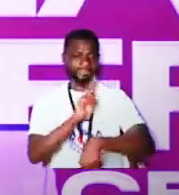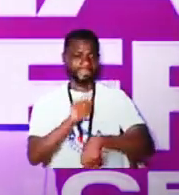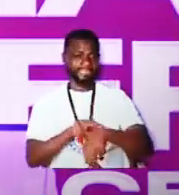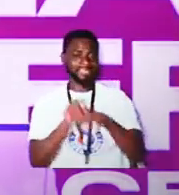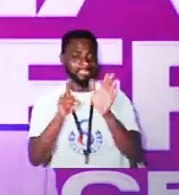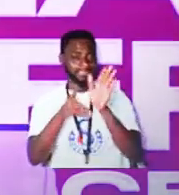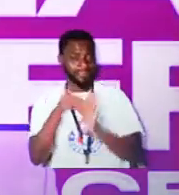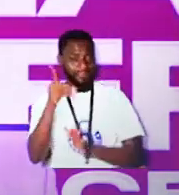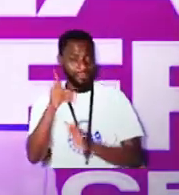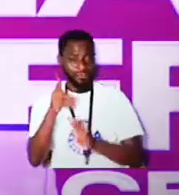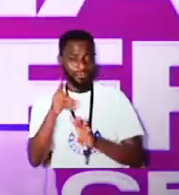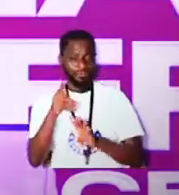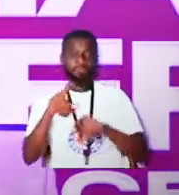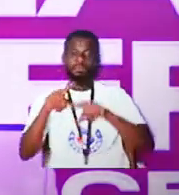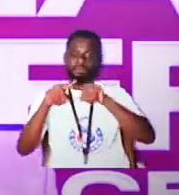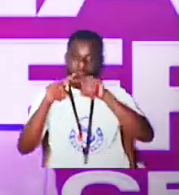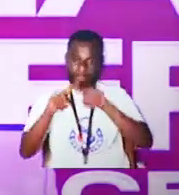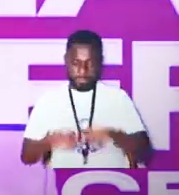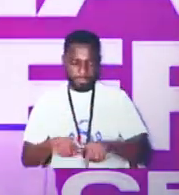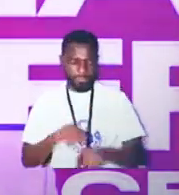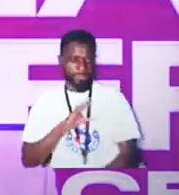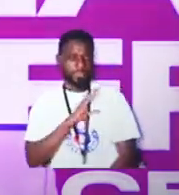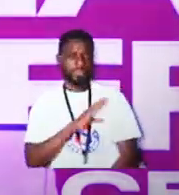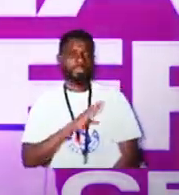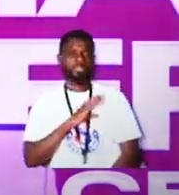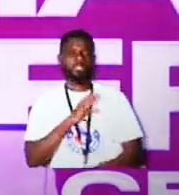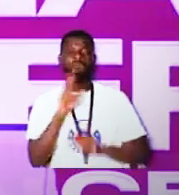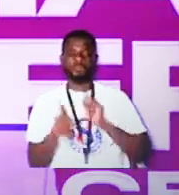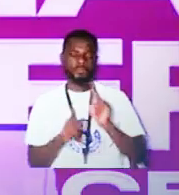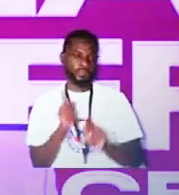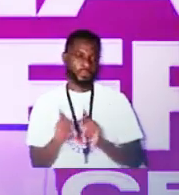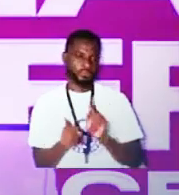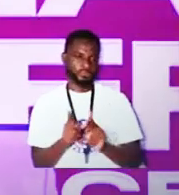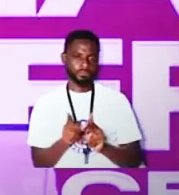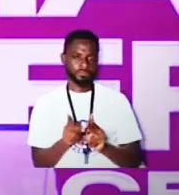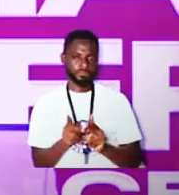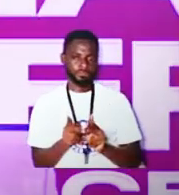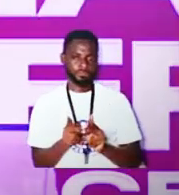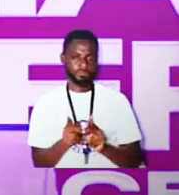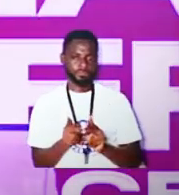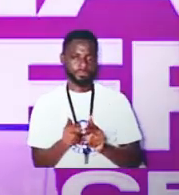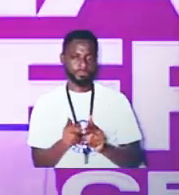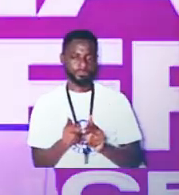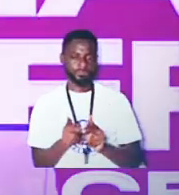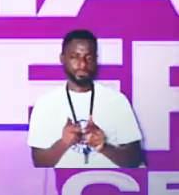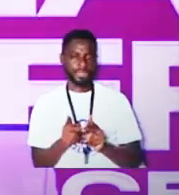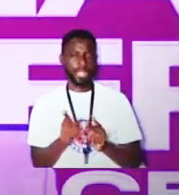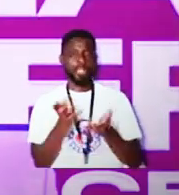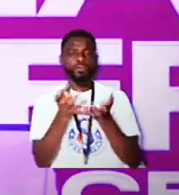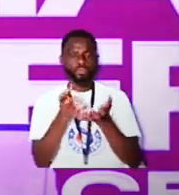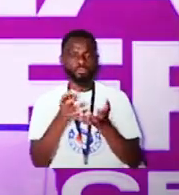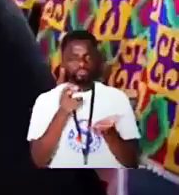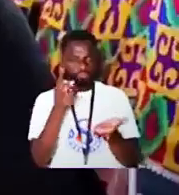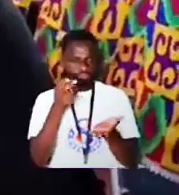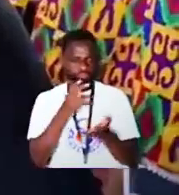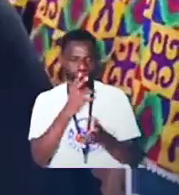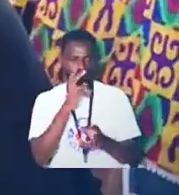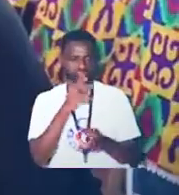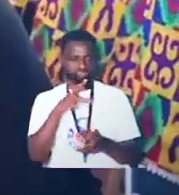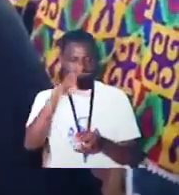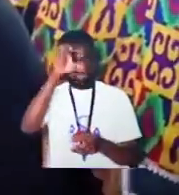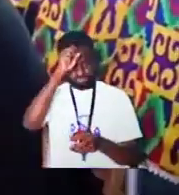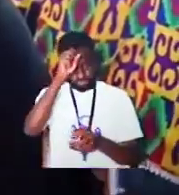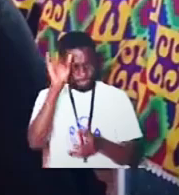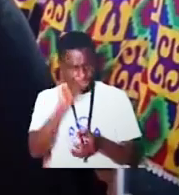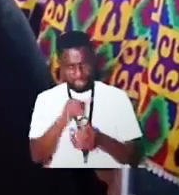development lies in the character of its people. I want you to hold that one in your spirit.